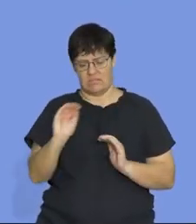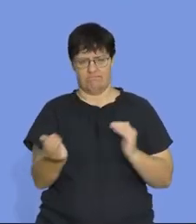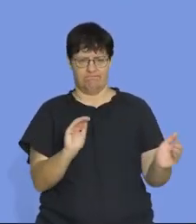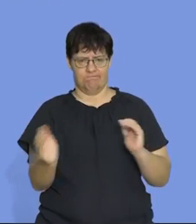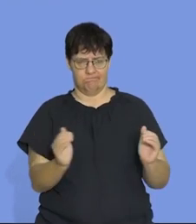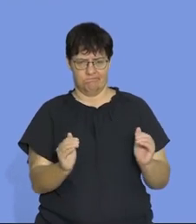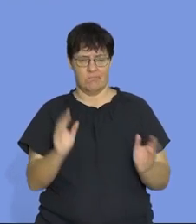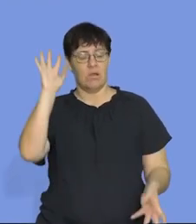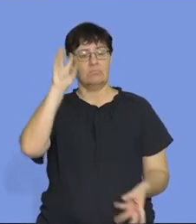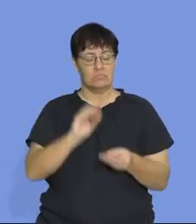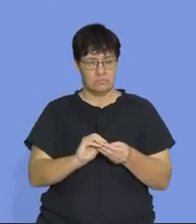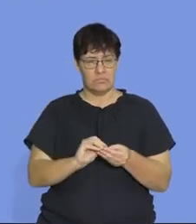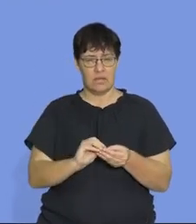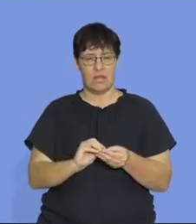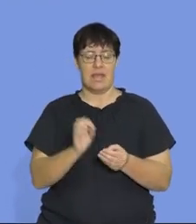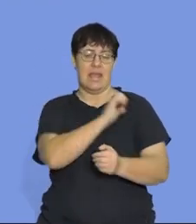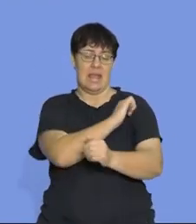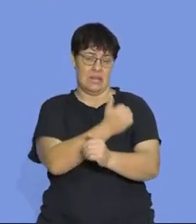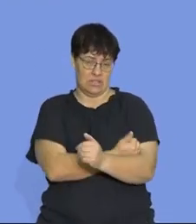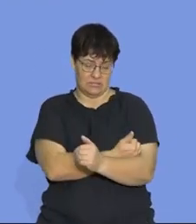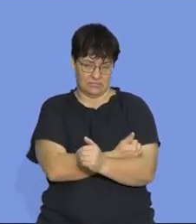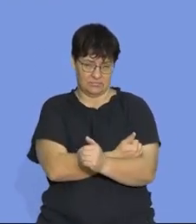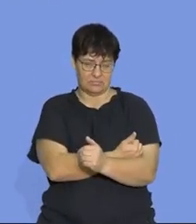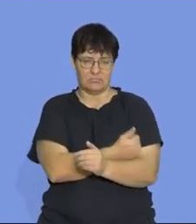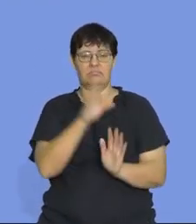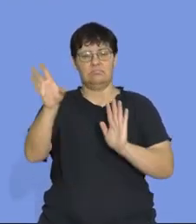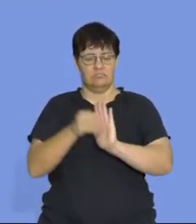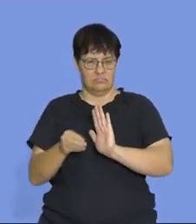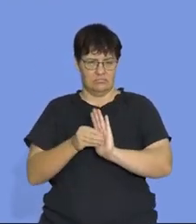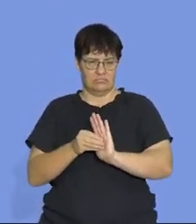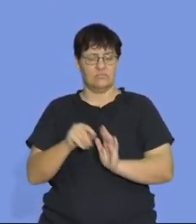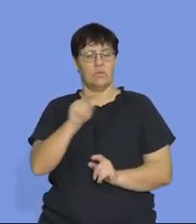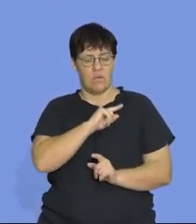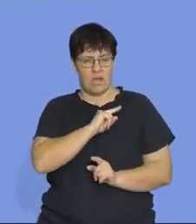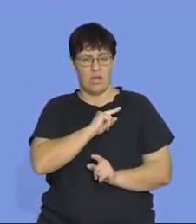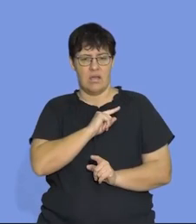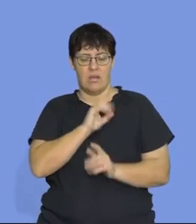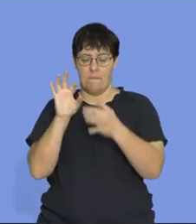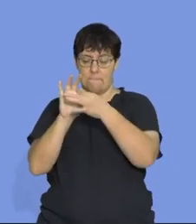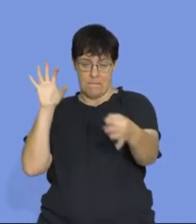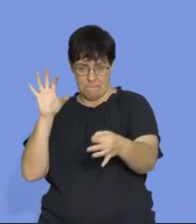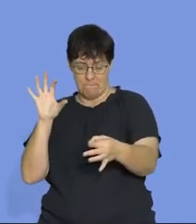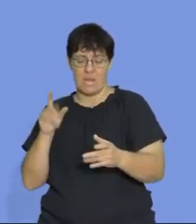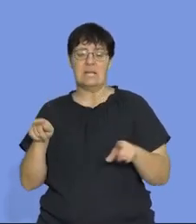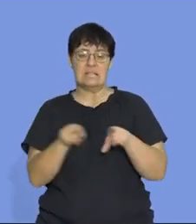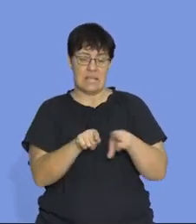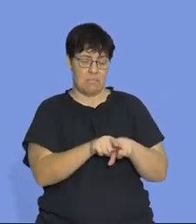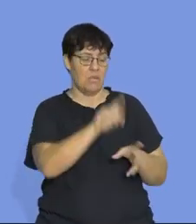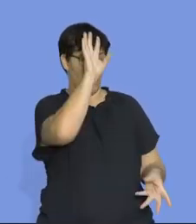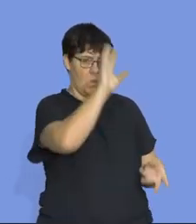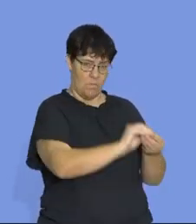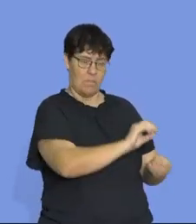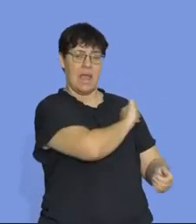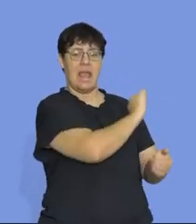between the total amount of energy absorbed when bonds are broken versus the total amount of energy